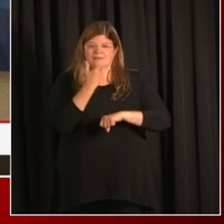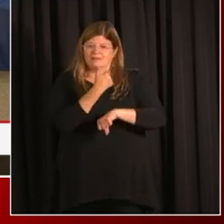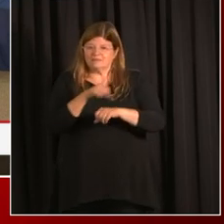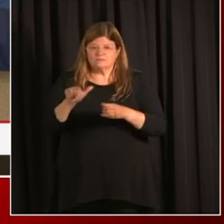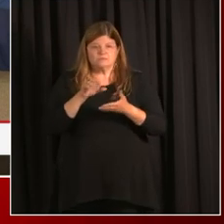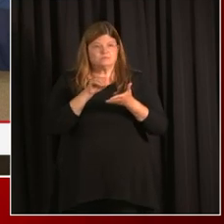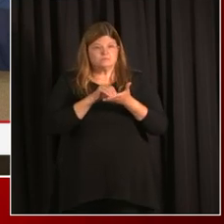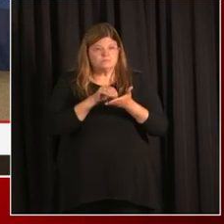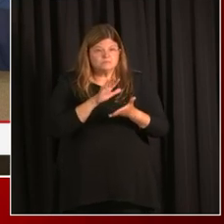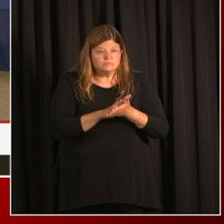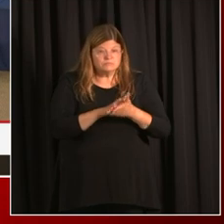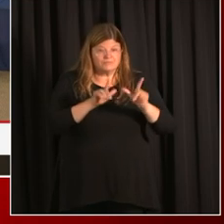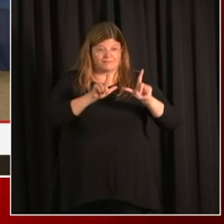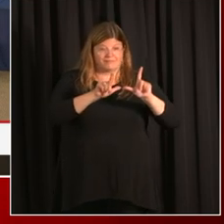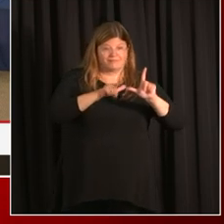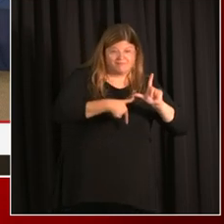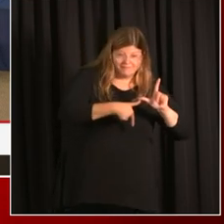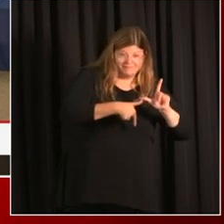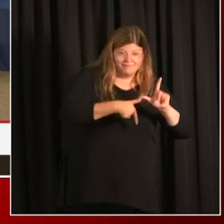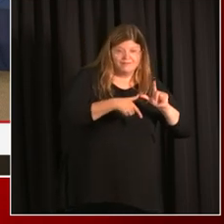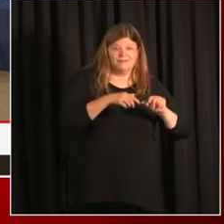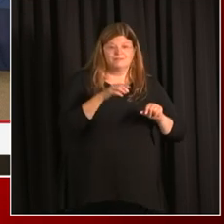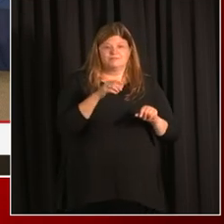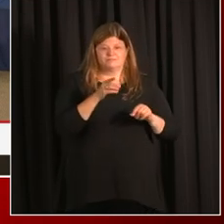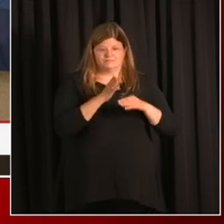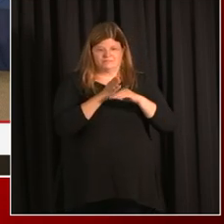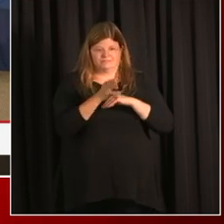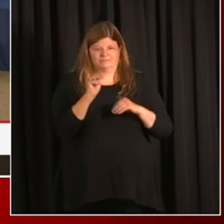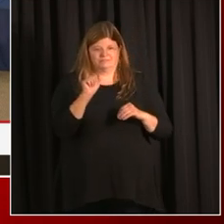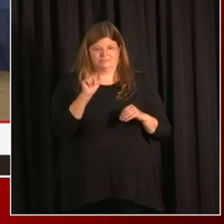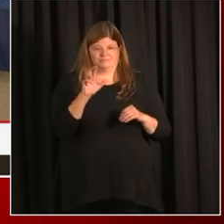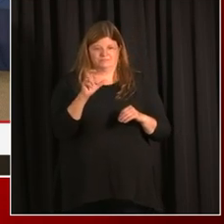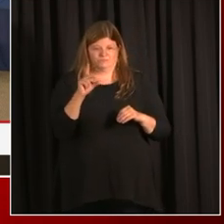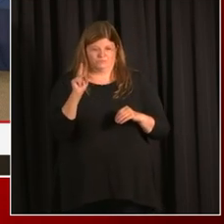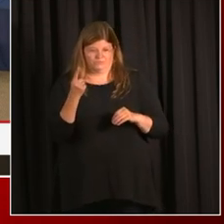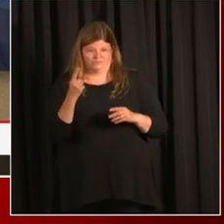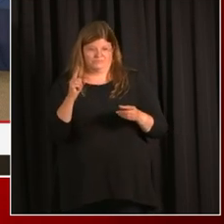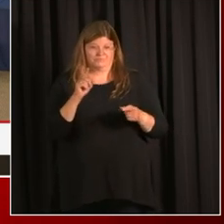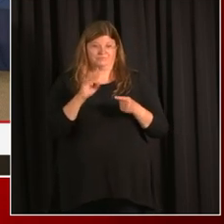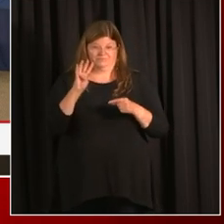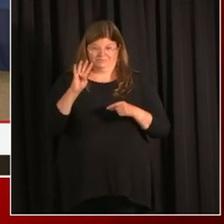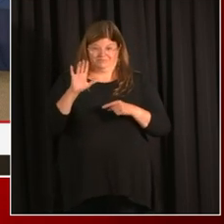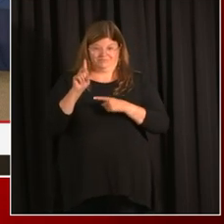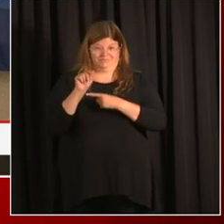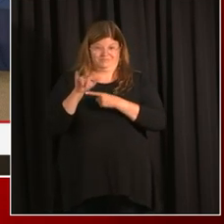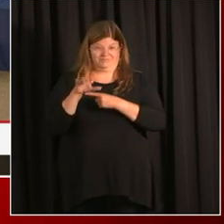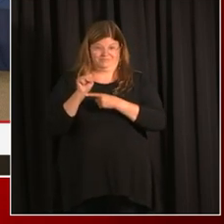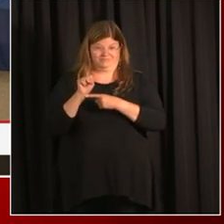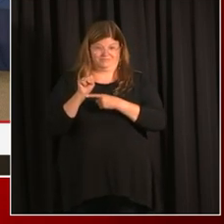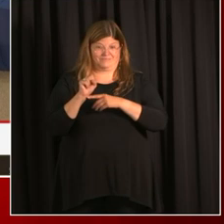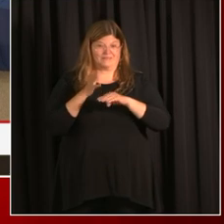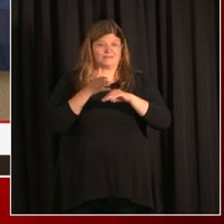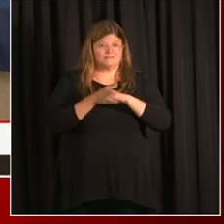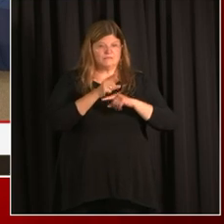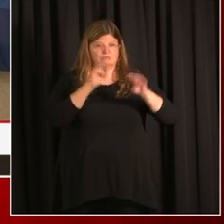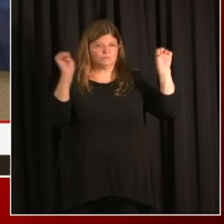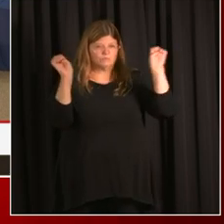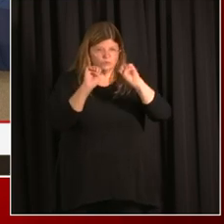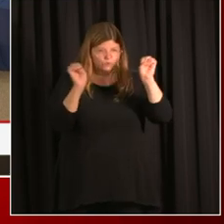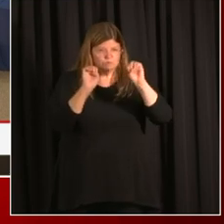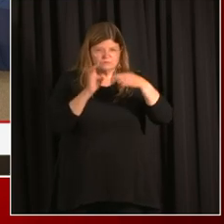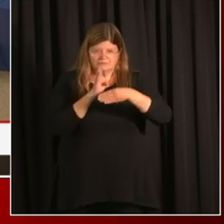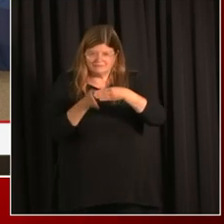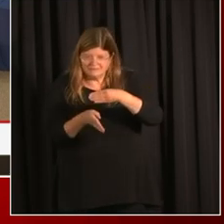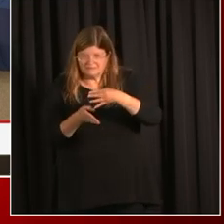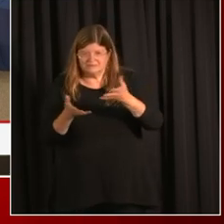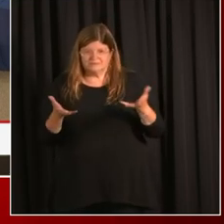on or after March 1st until 45 days after the public health emergency ends, whenever that date may be, the 45